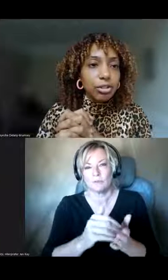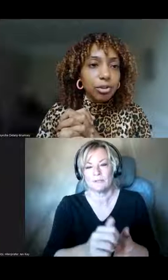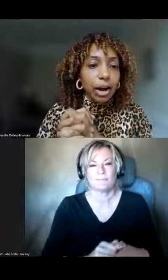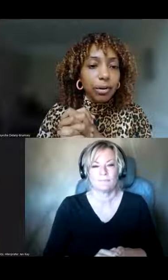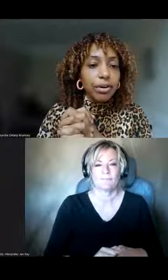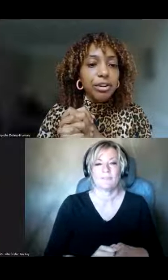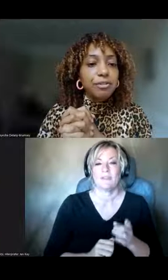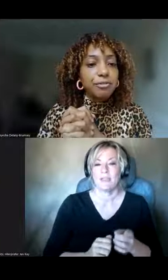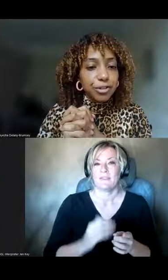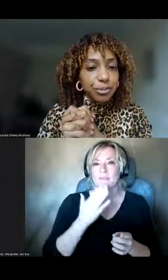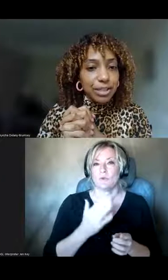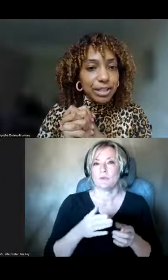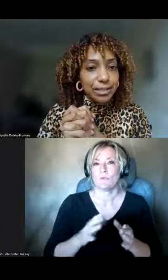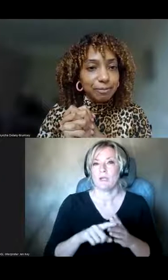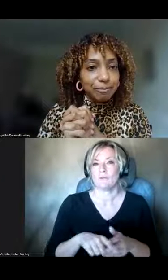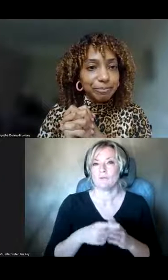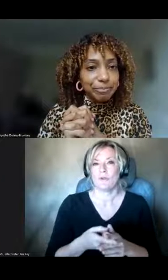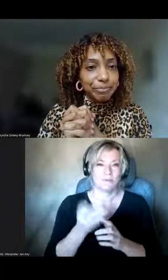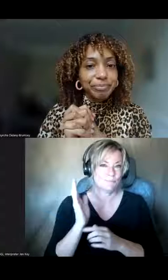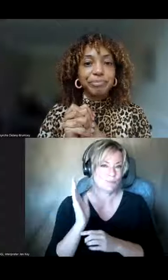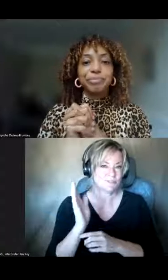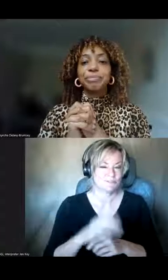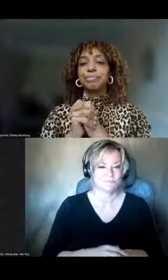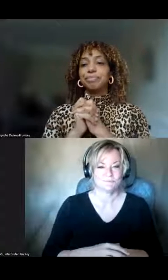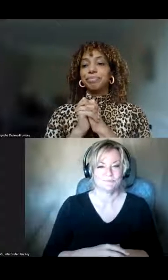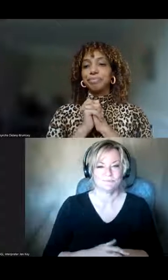lead-in to our feature presentation.